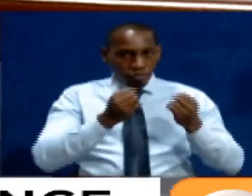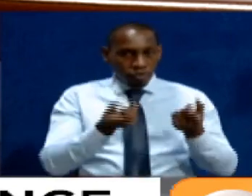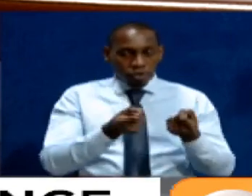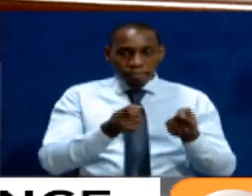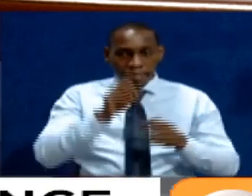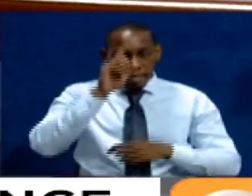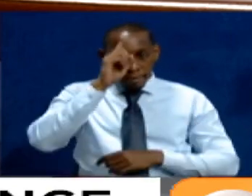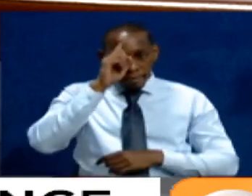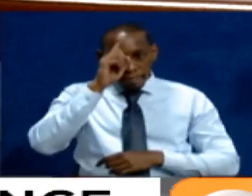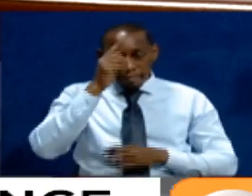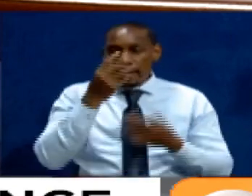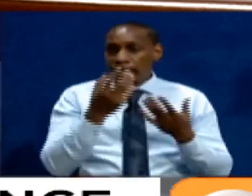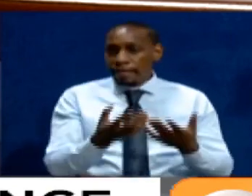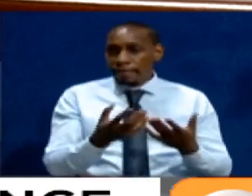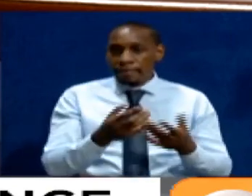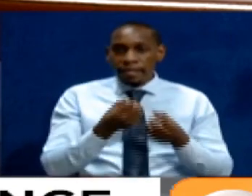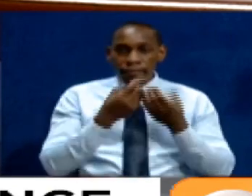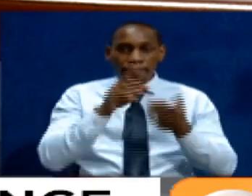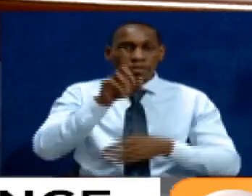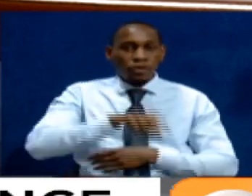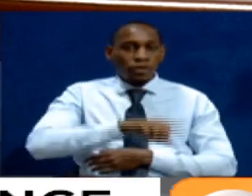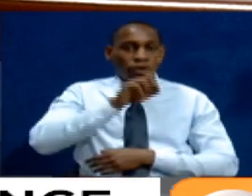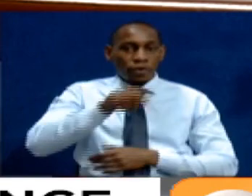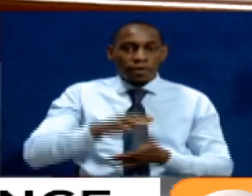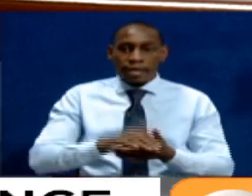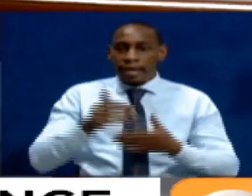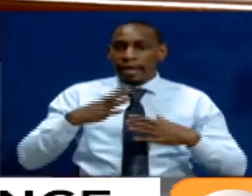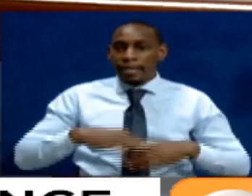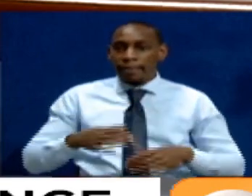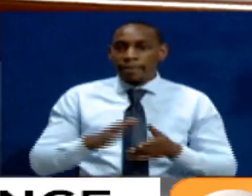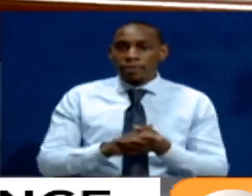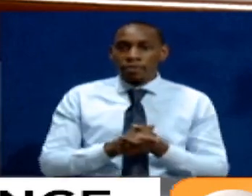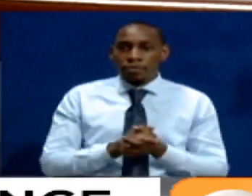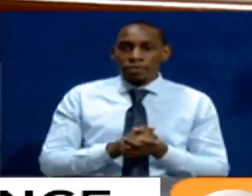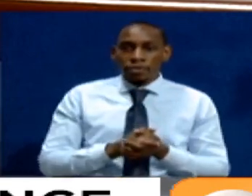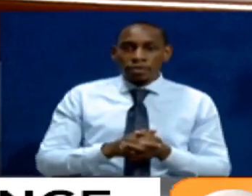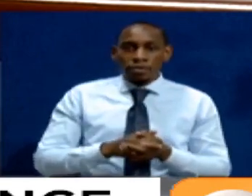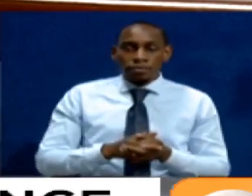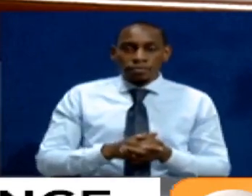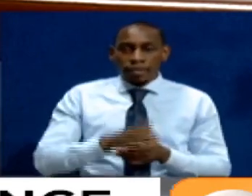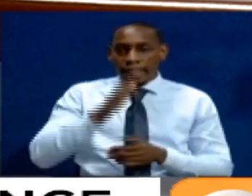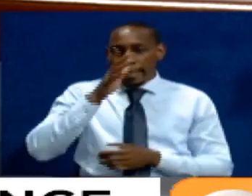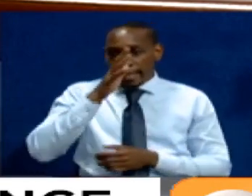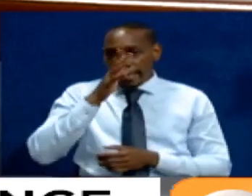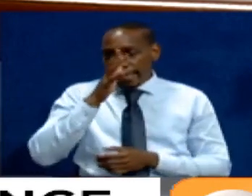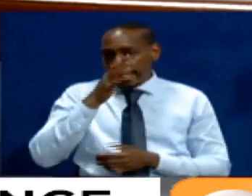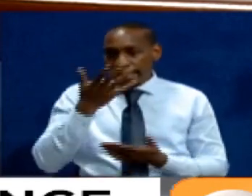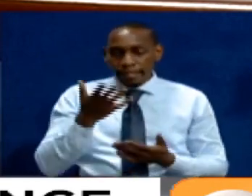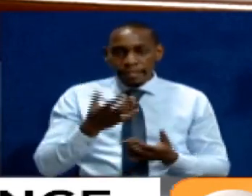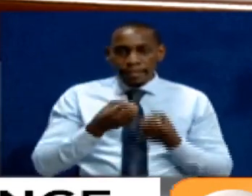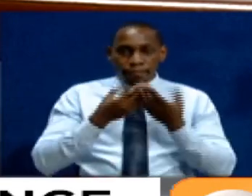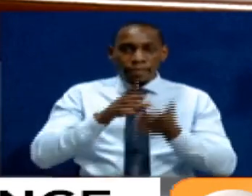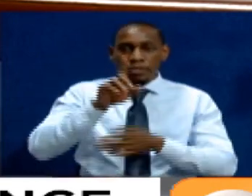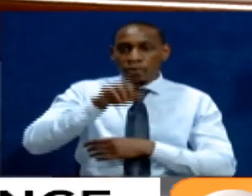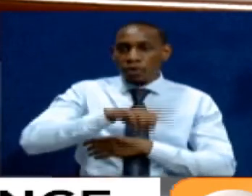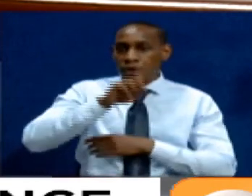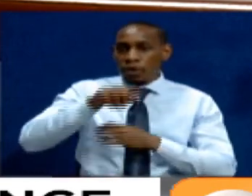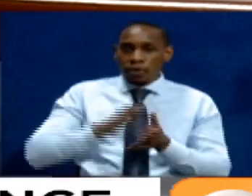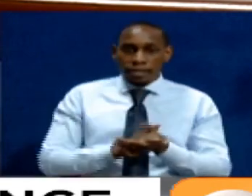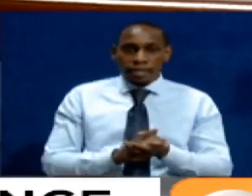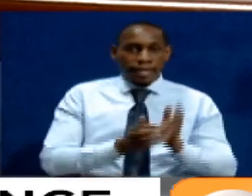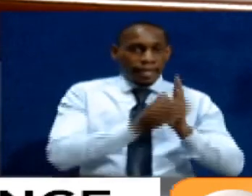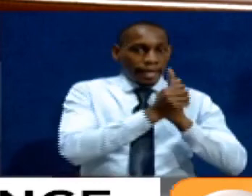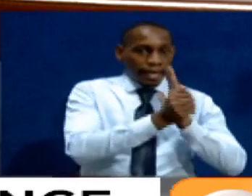lot of misconception and misinformation. There are people speaking English but peddling a lot of misinformation there.